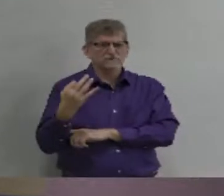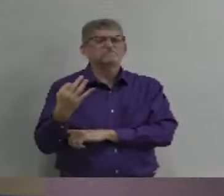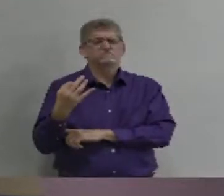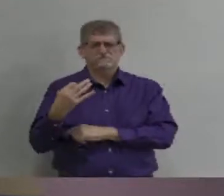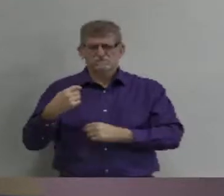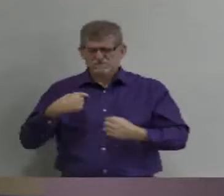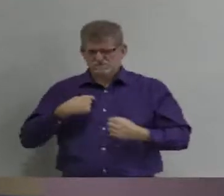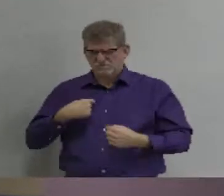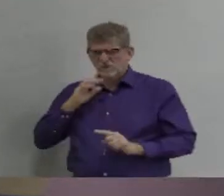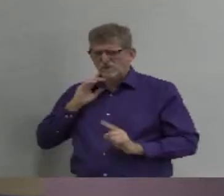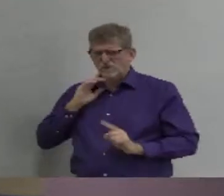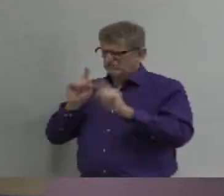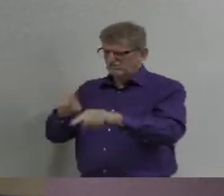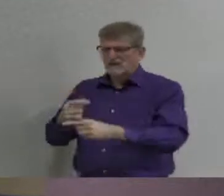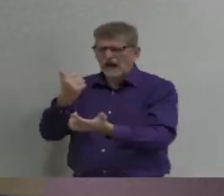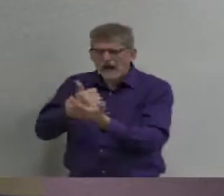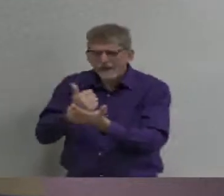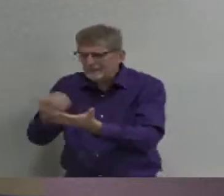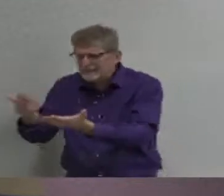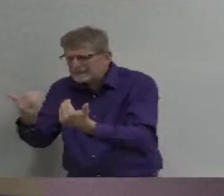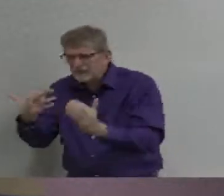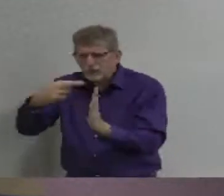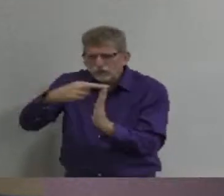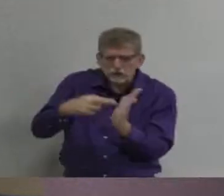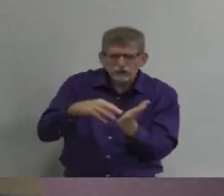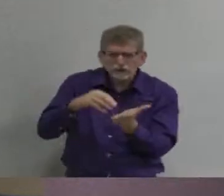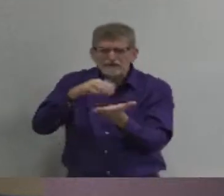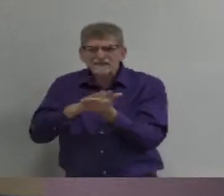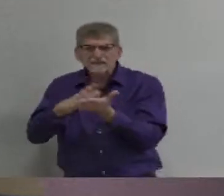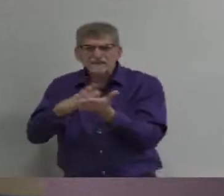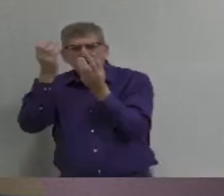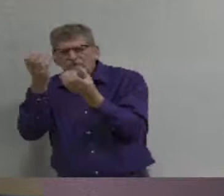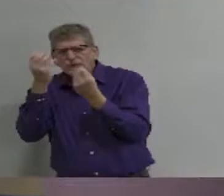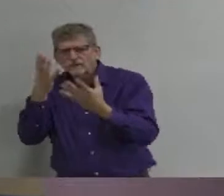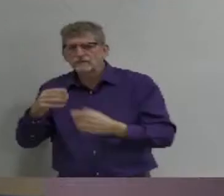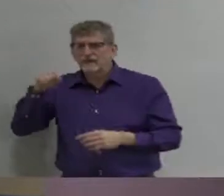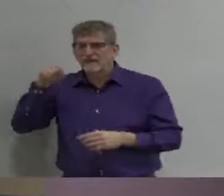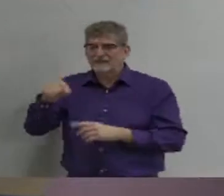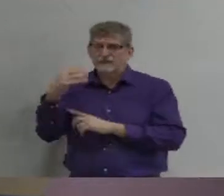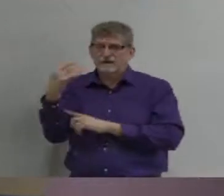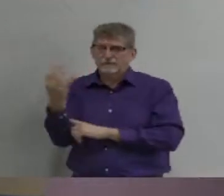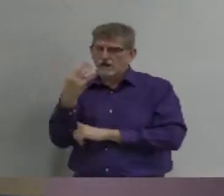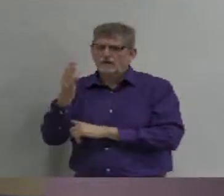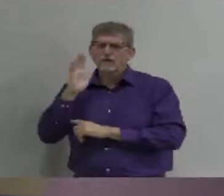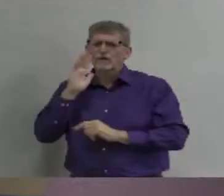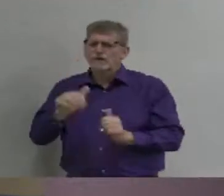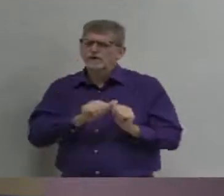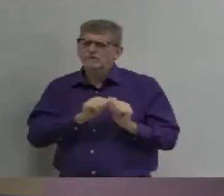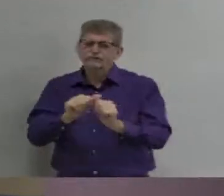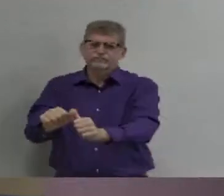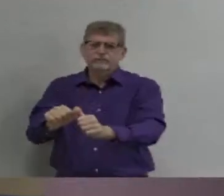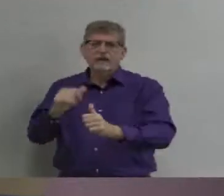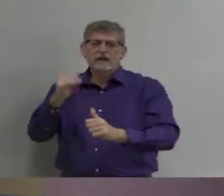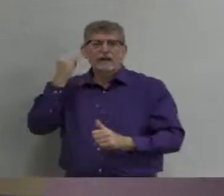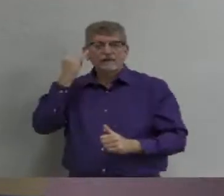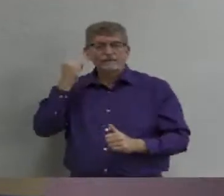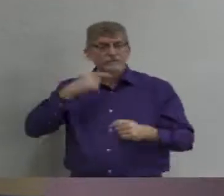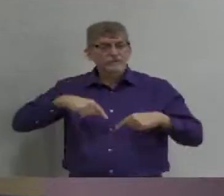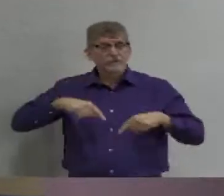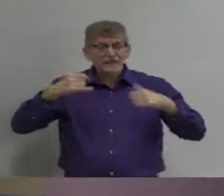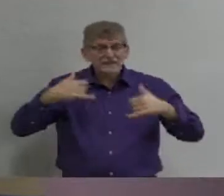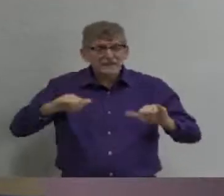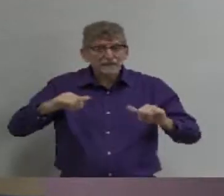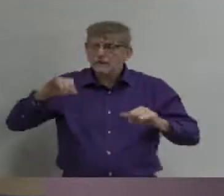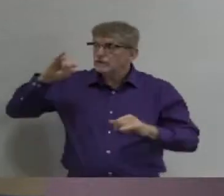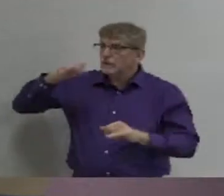And so we are going this Friday. We'll keep going as long as we have the J&J supply. We have a very limited supply